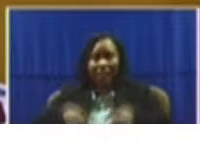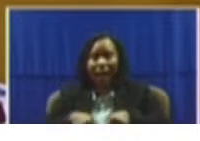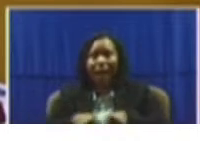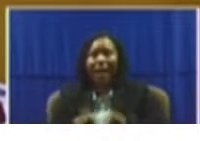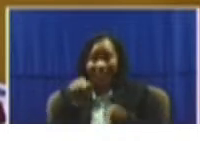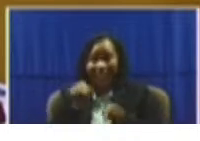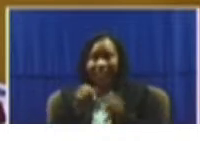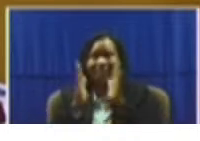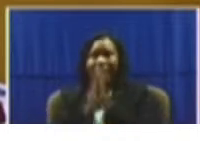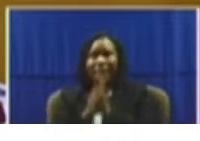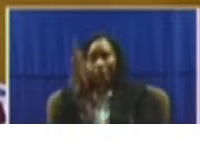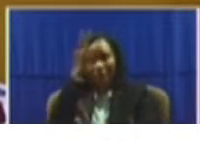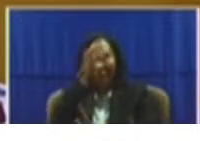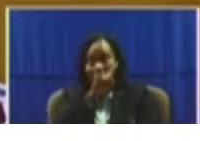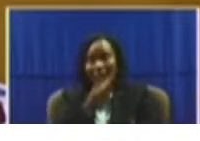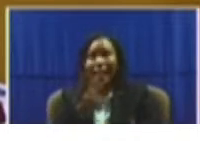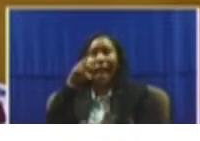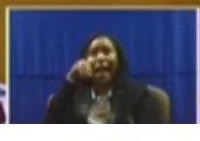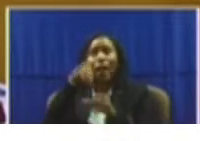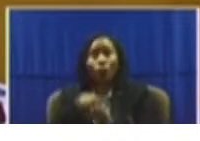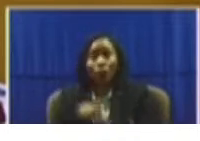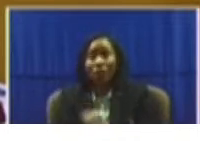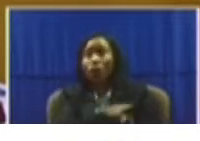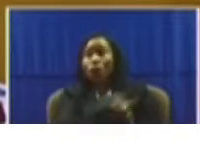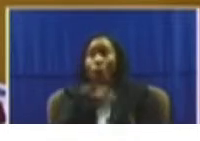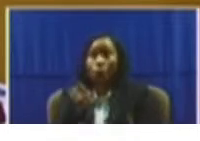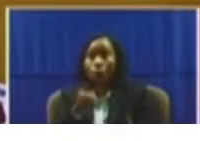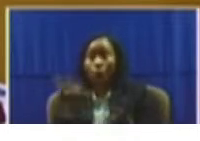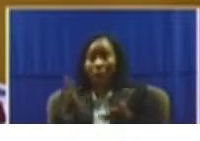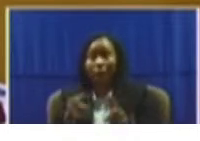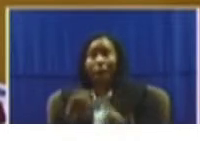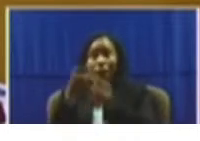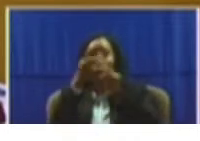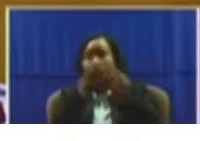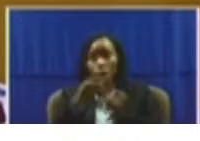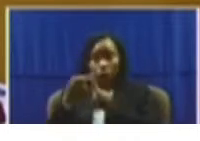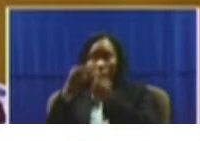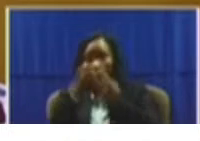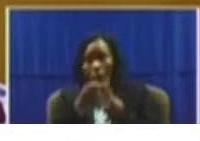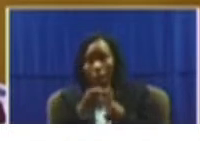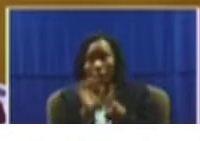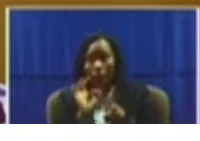minutes, including those on the virtual platform.